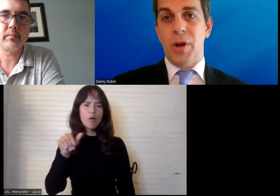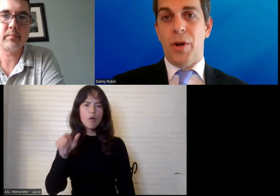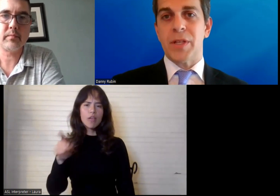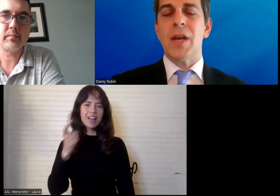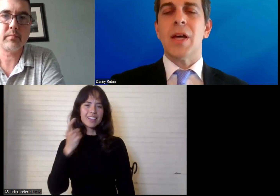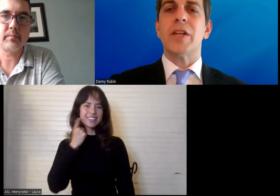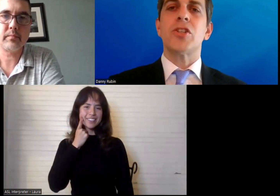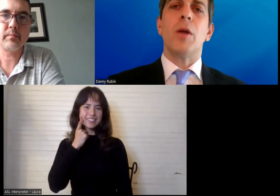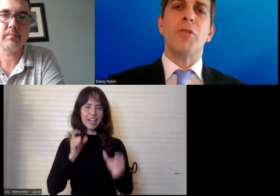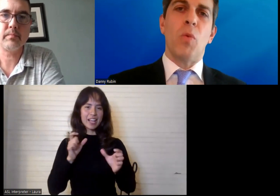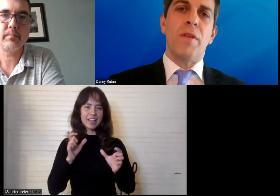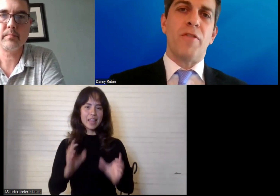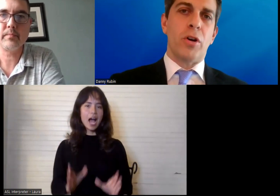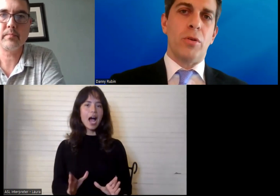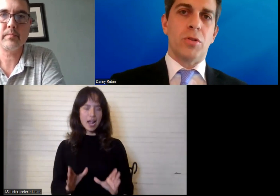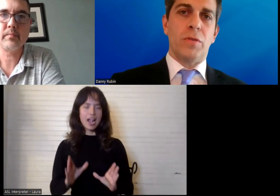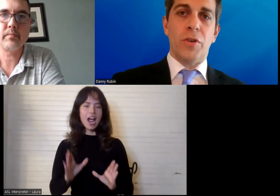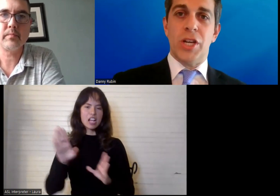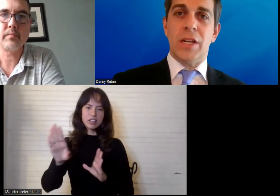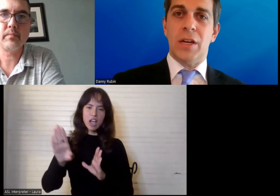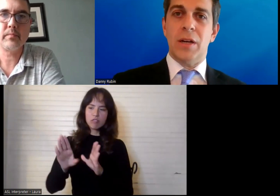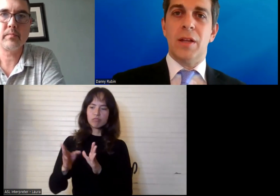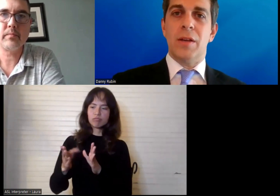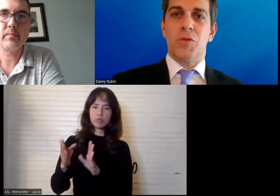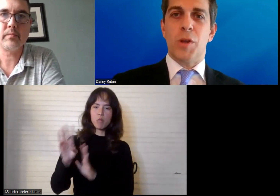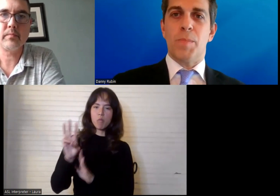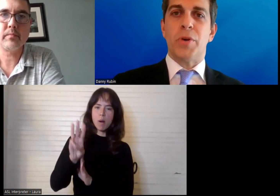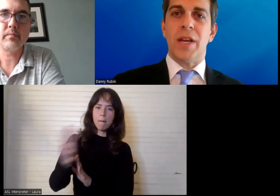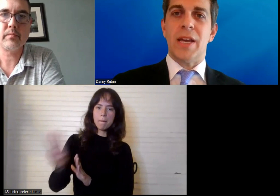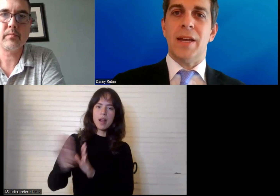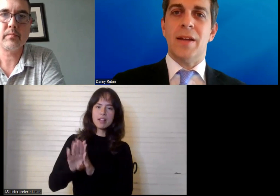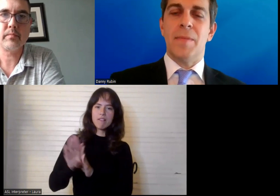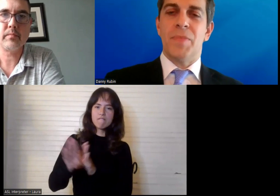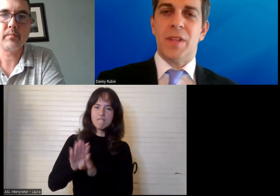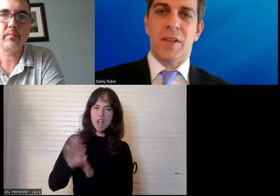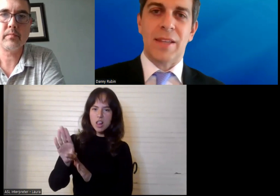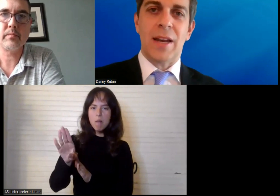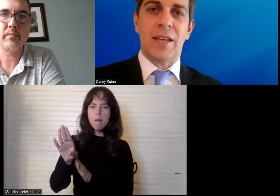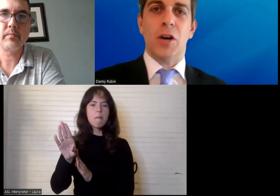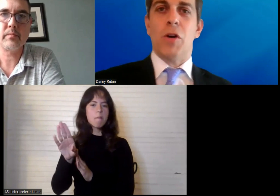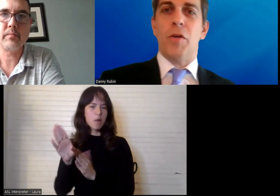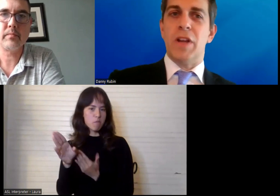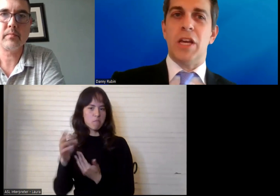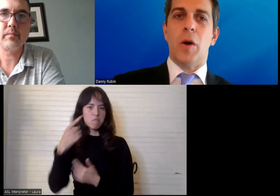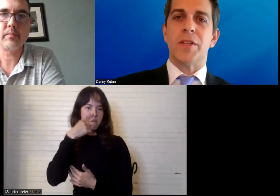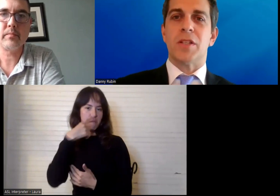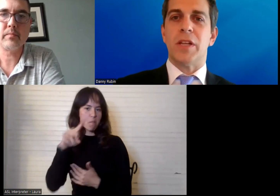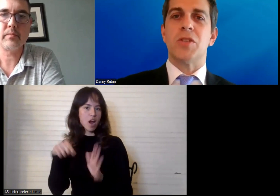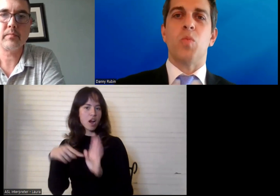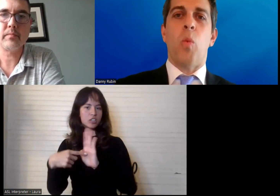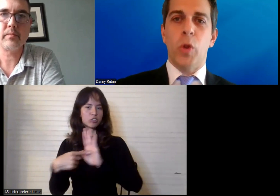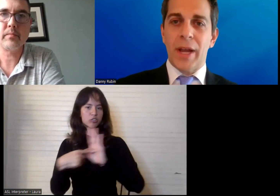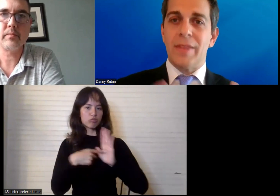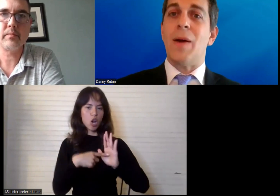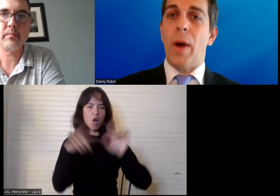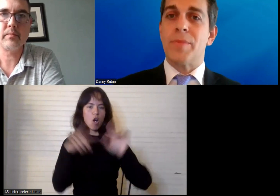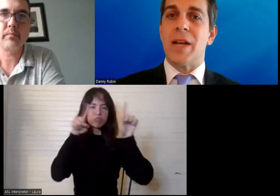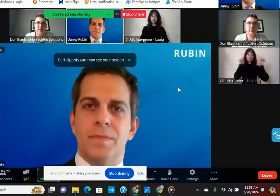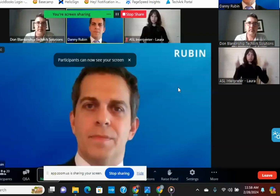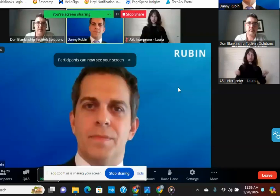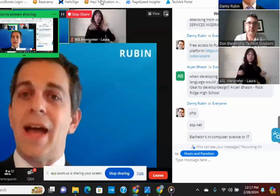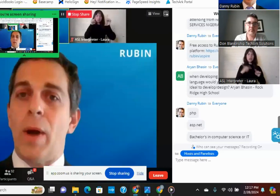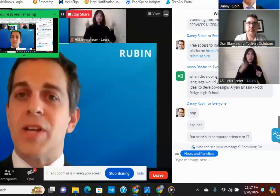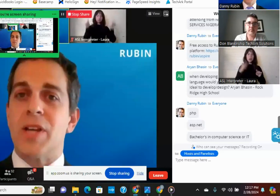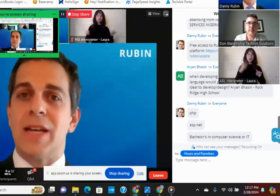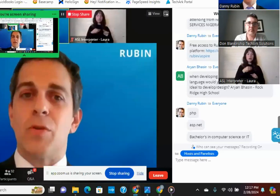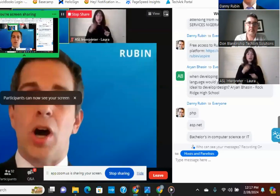your team has built. Let's start with the one for Coastal Virginia. It's really pretty, like that hero video. Let's look at that